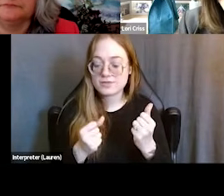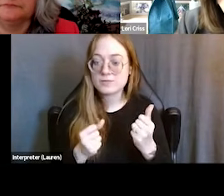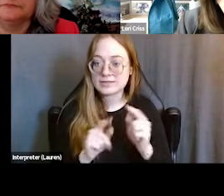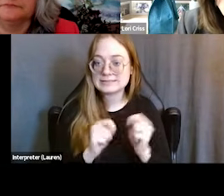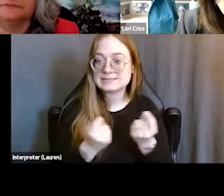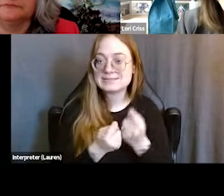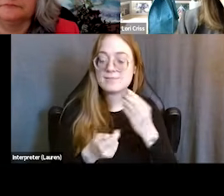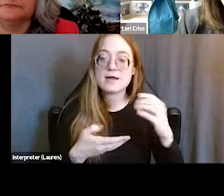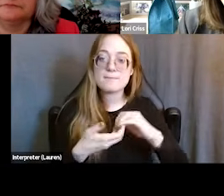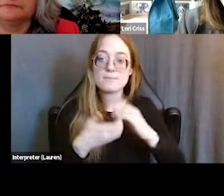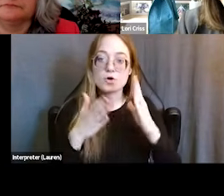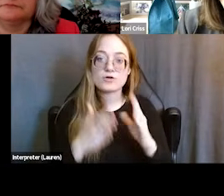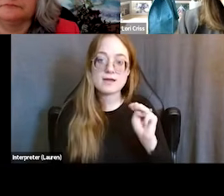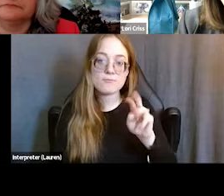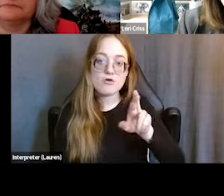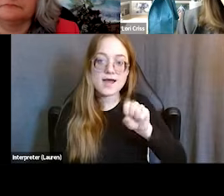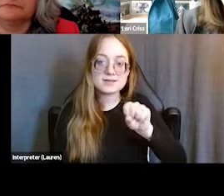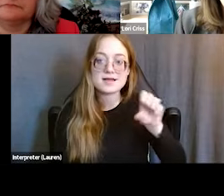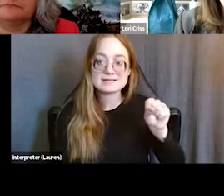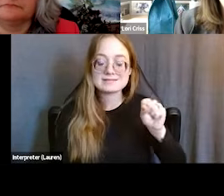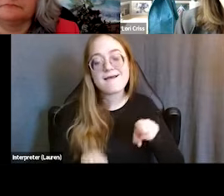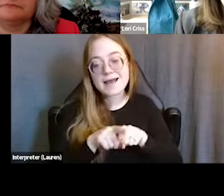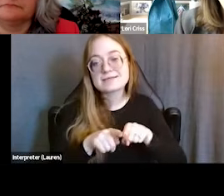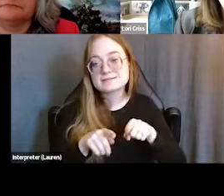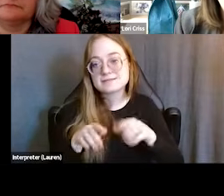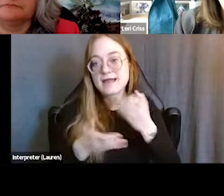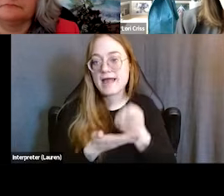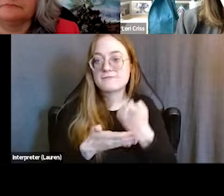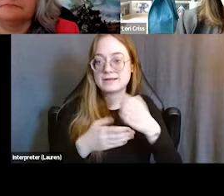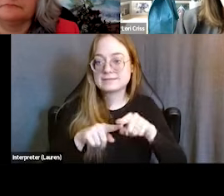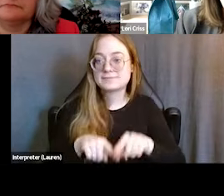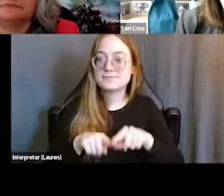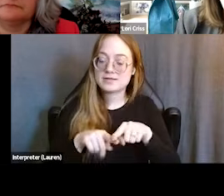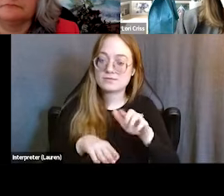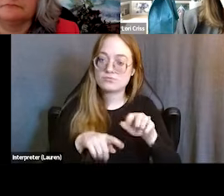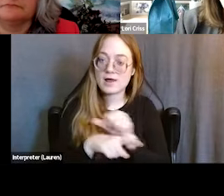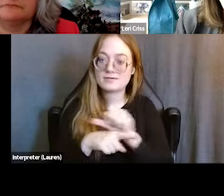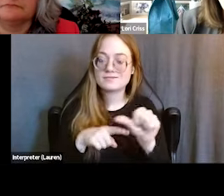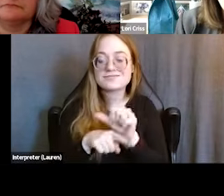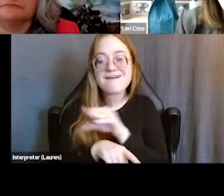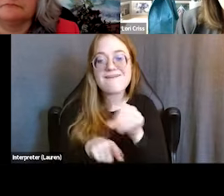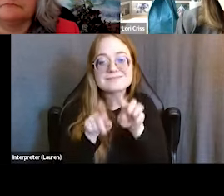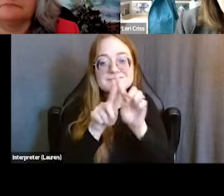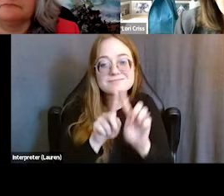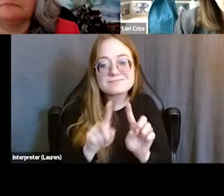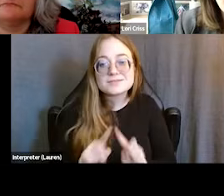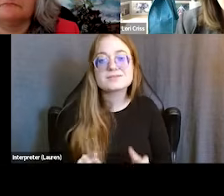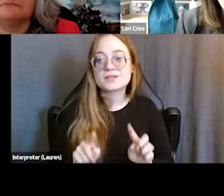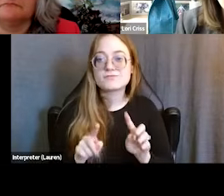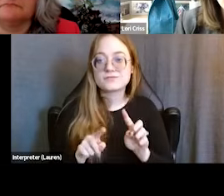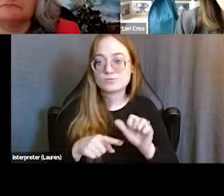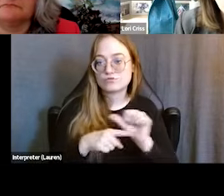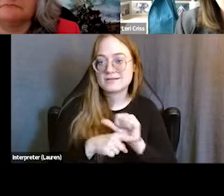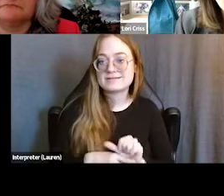in MRSS as an evidence-based practice, but all of the different practices that are helping families succeed after